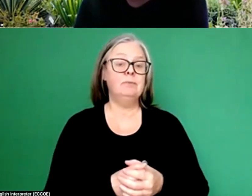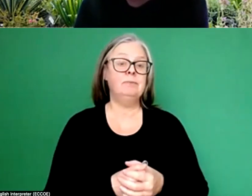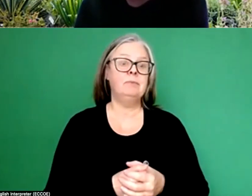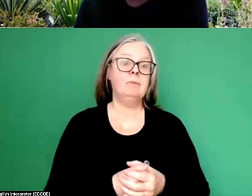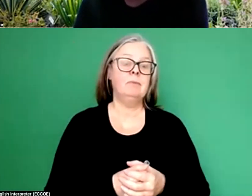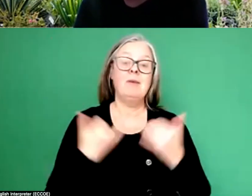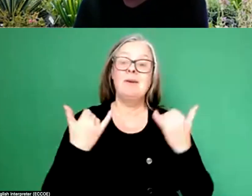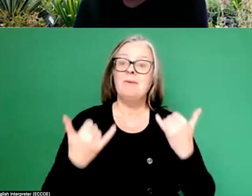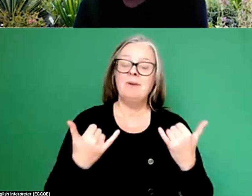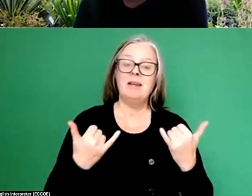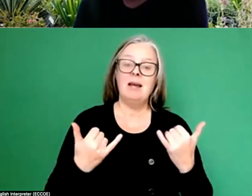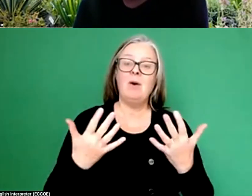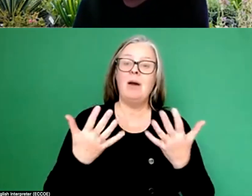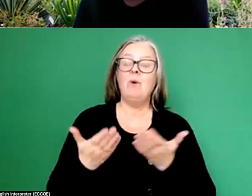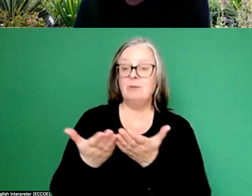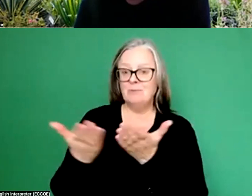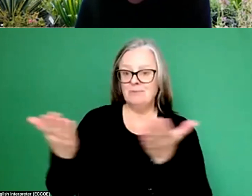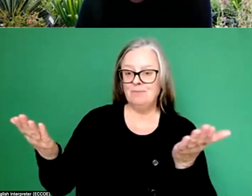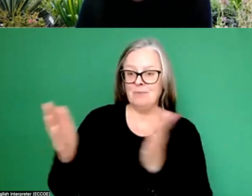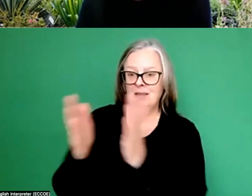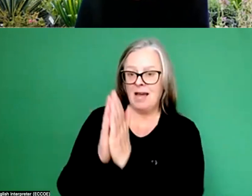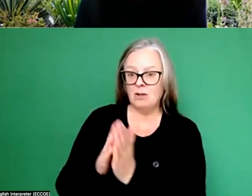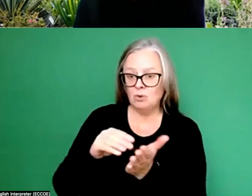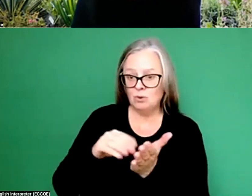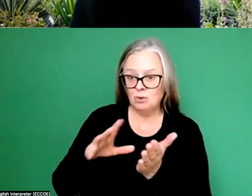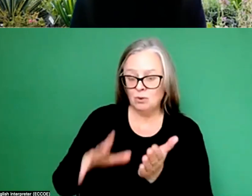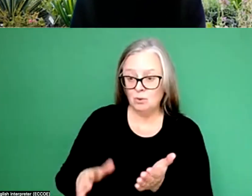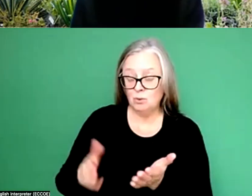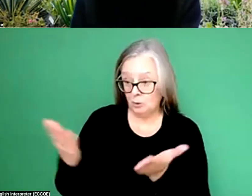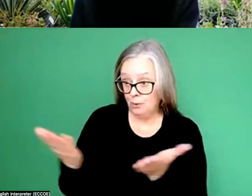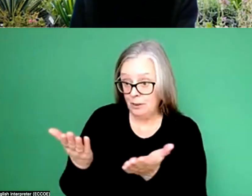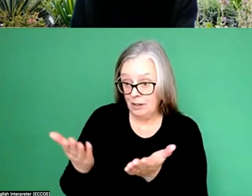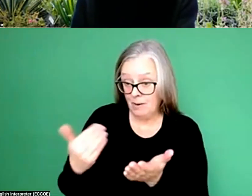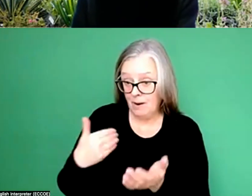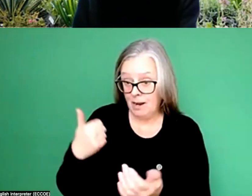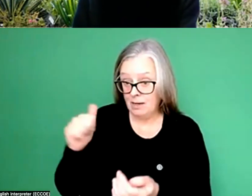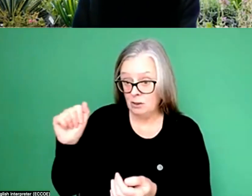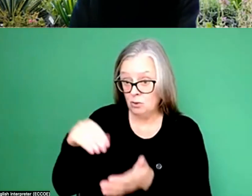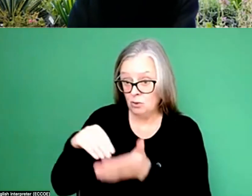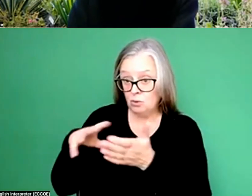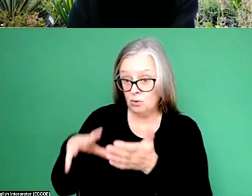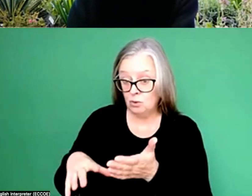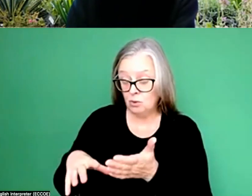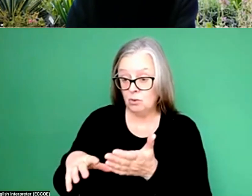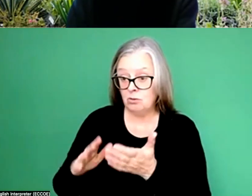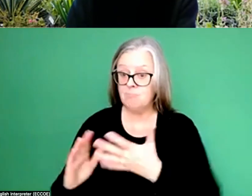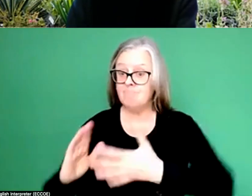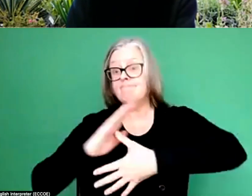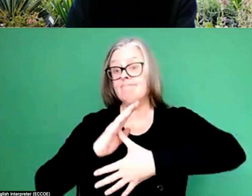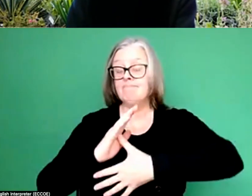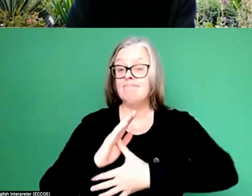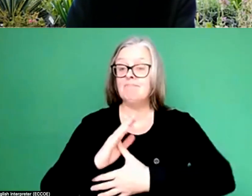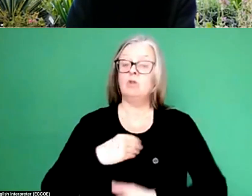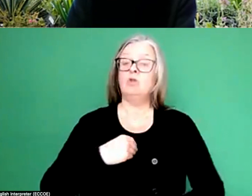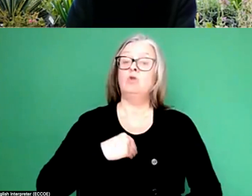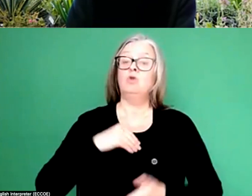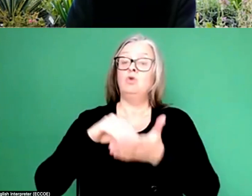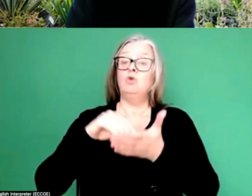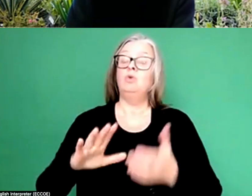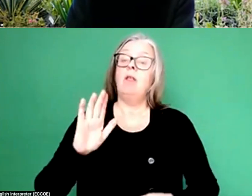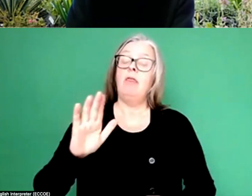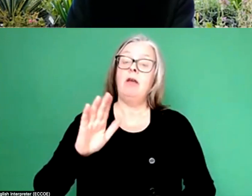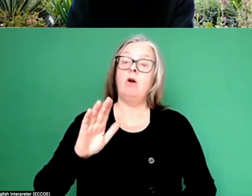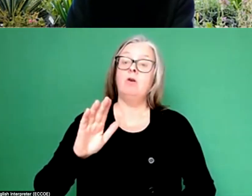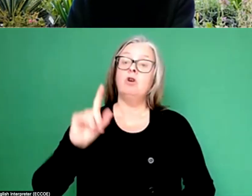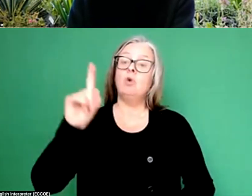ask students particularly if there are any here if they have any prioritized student voices. First,